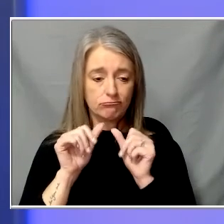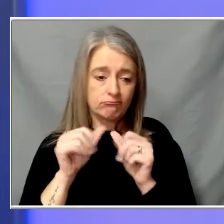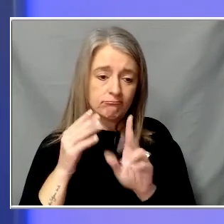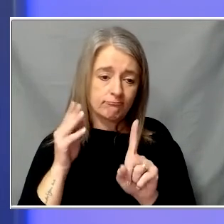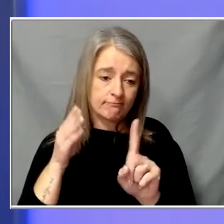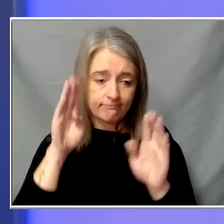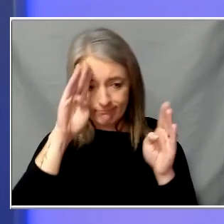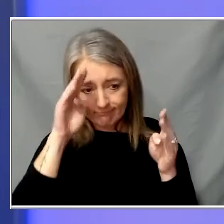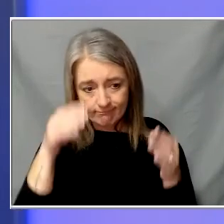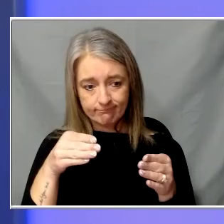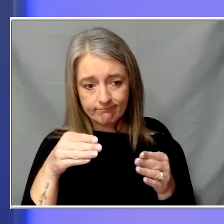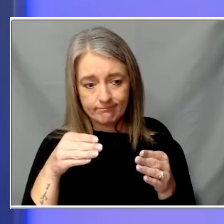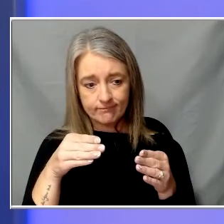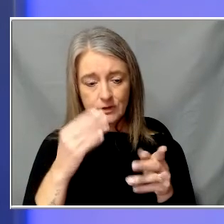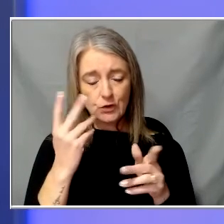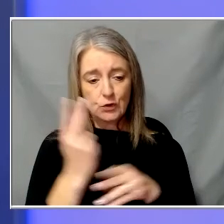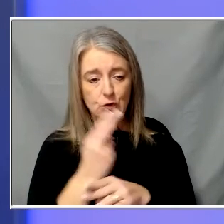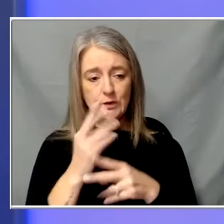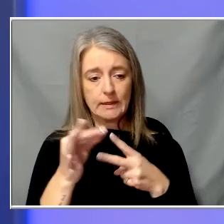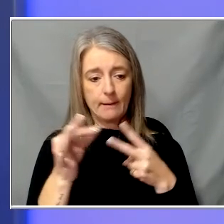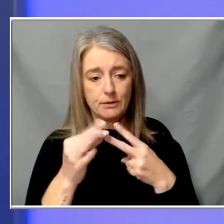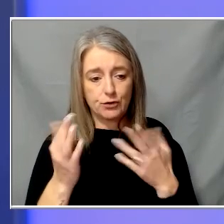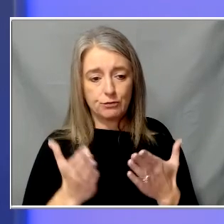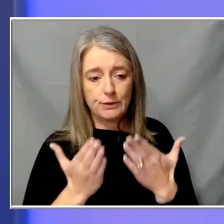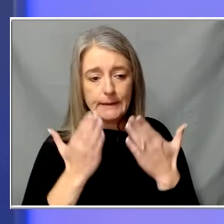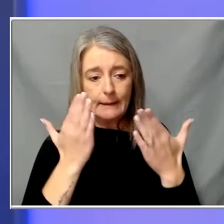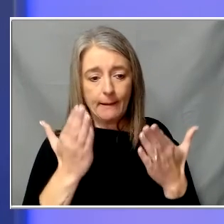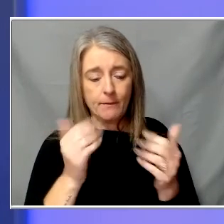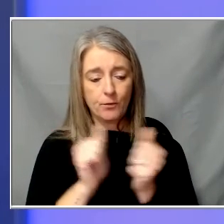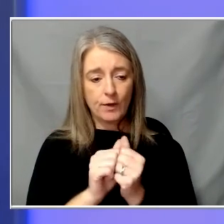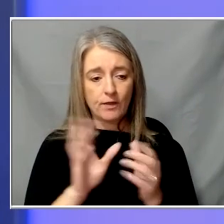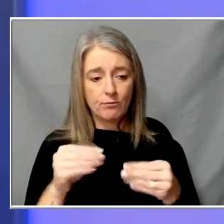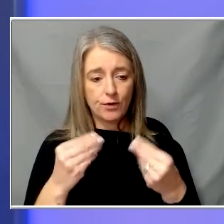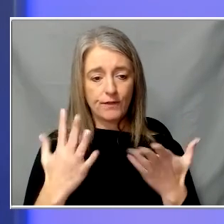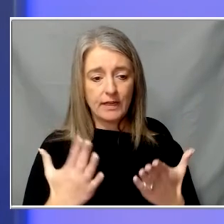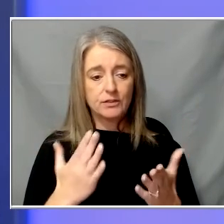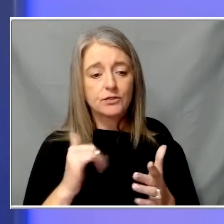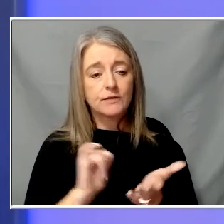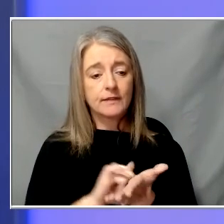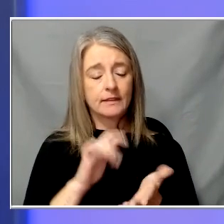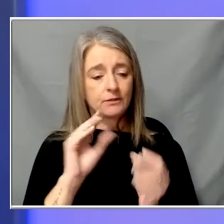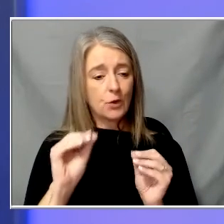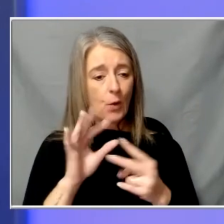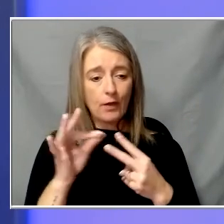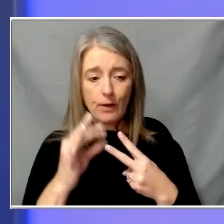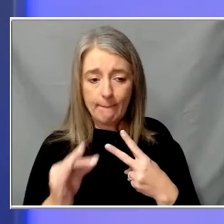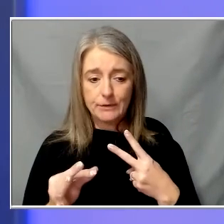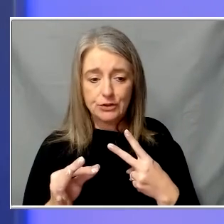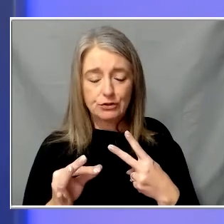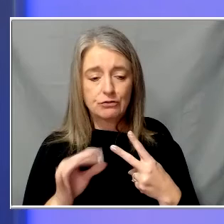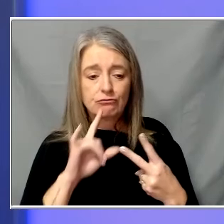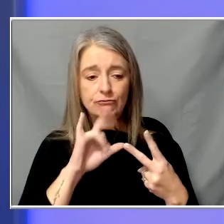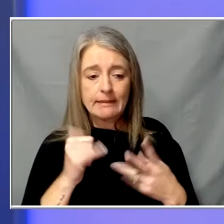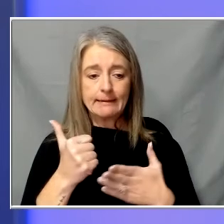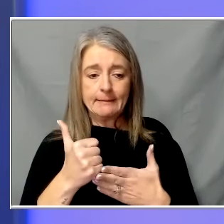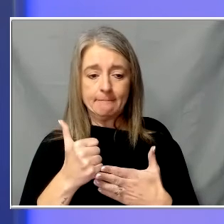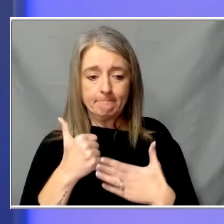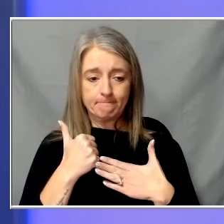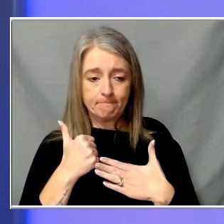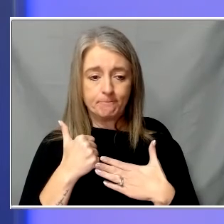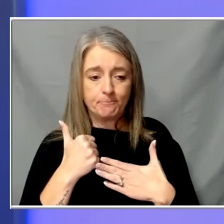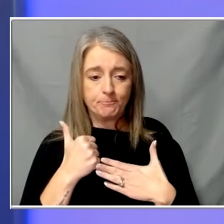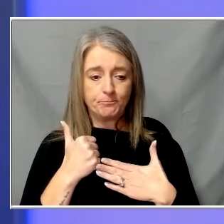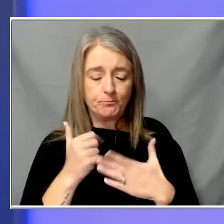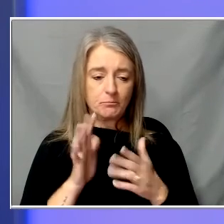and using that as an option to always bring up with the providers when it seemed like there was no other option, I think that helped kind of push